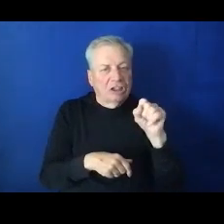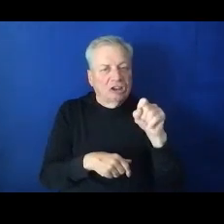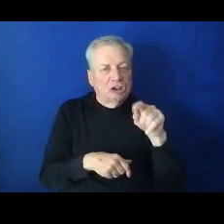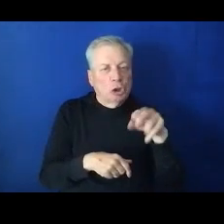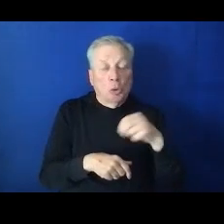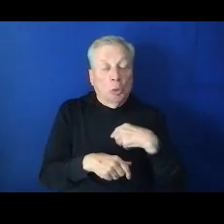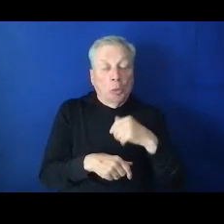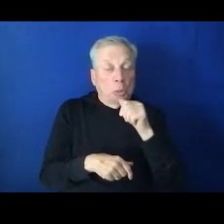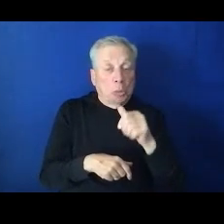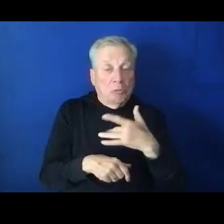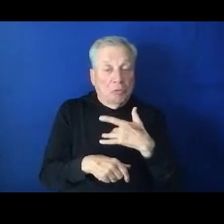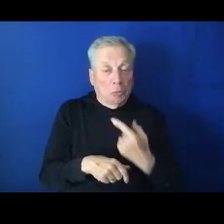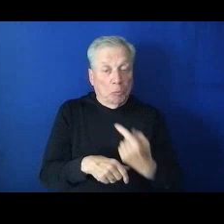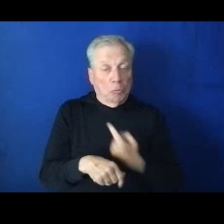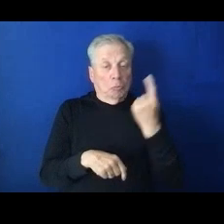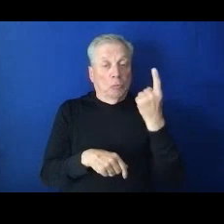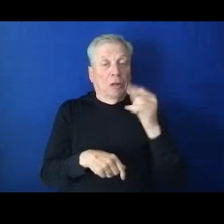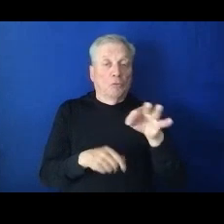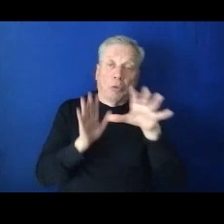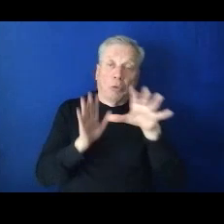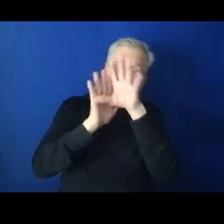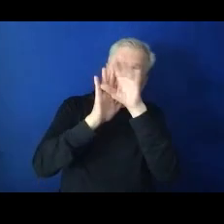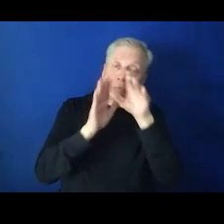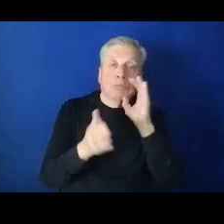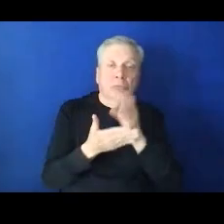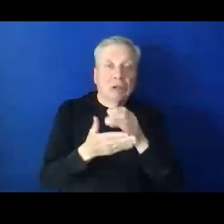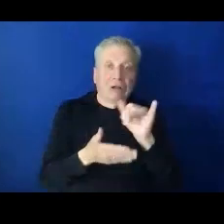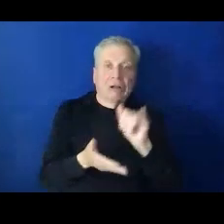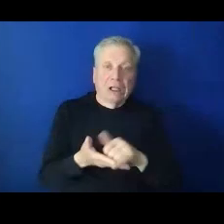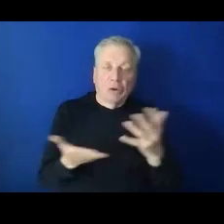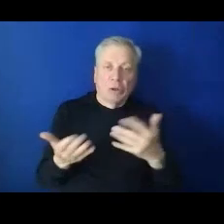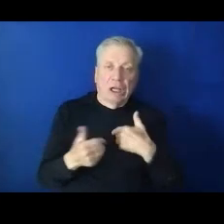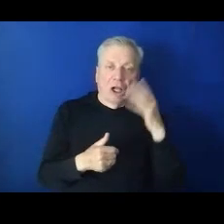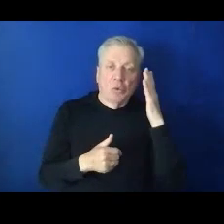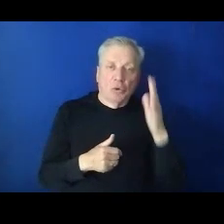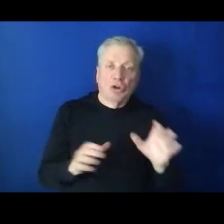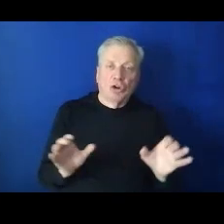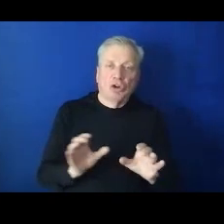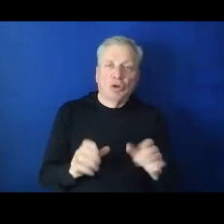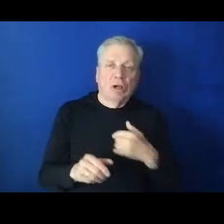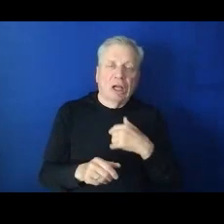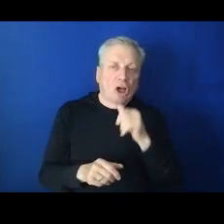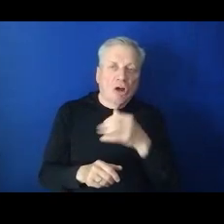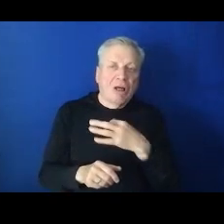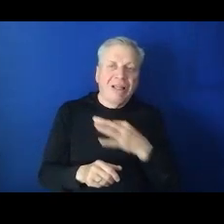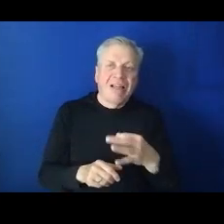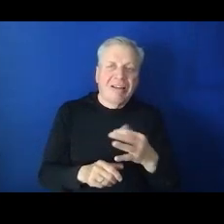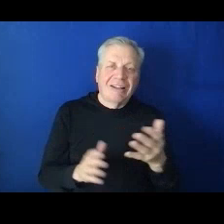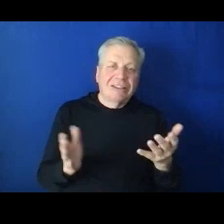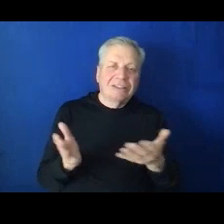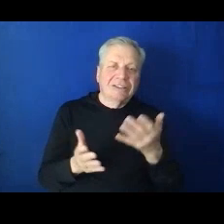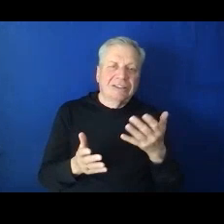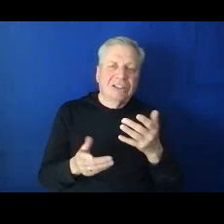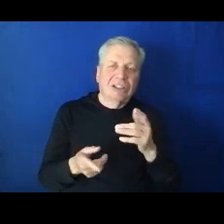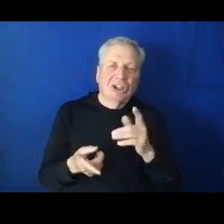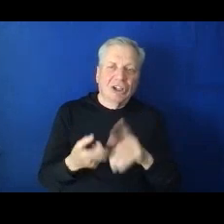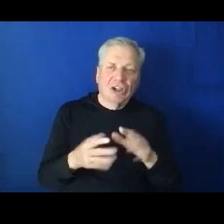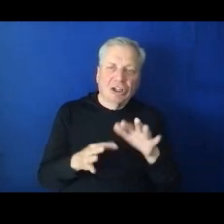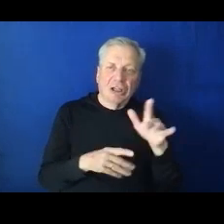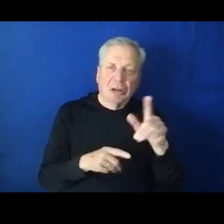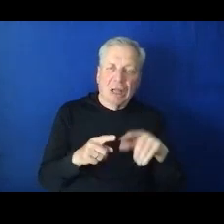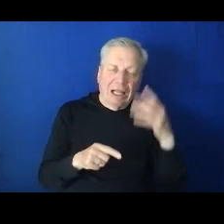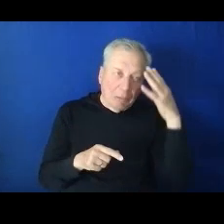slide. So you have some numbers for later. That's what I would do. I don't like to, write things down that I can